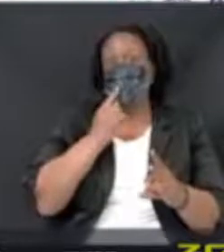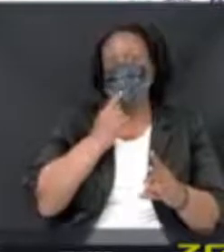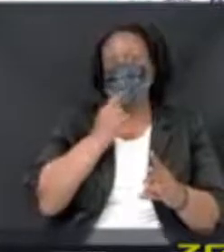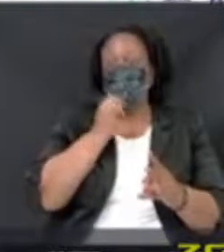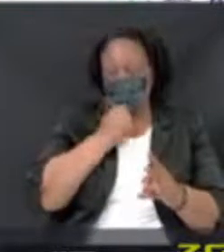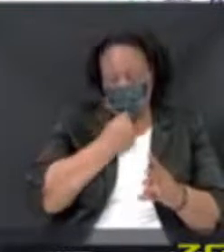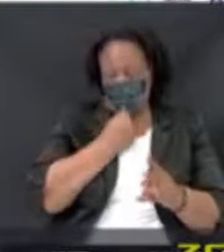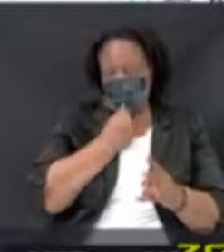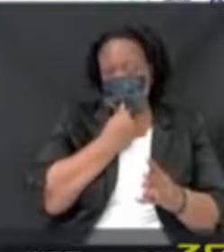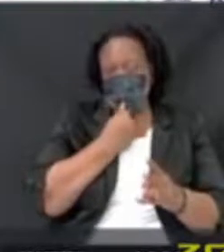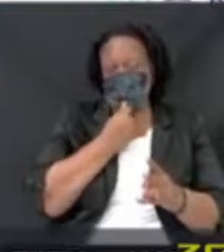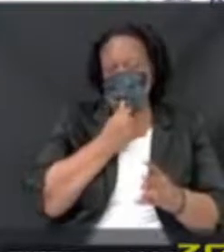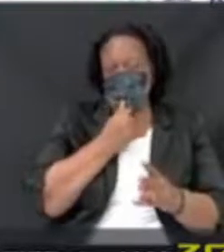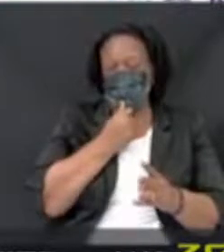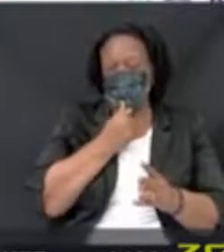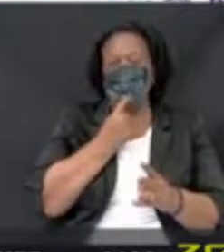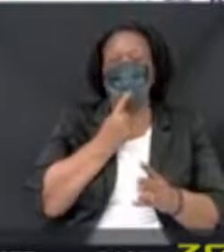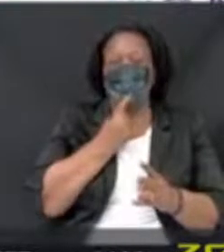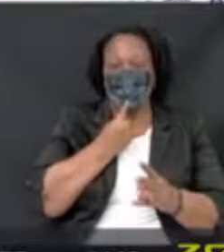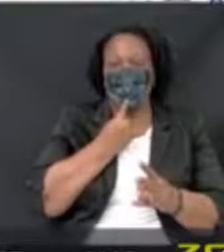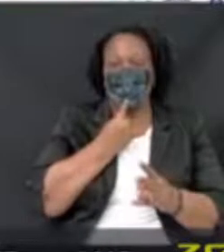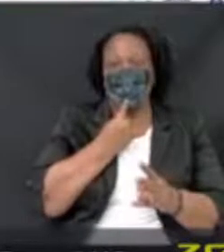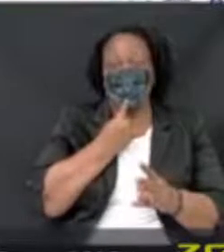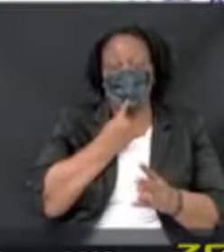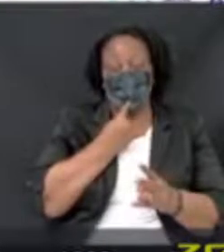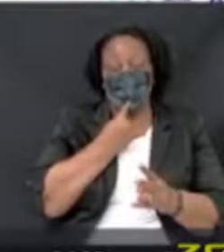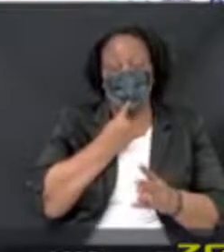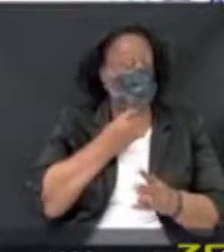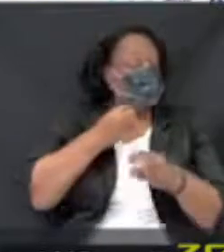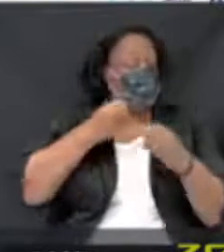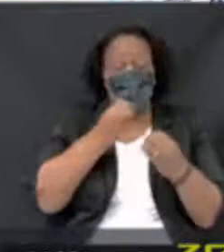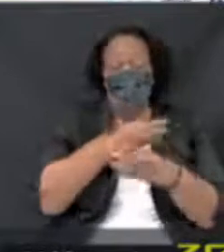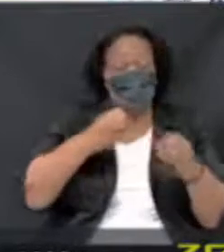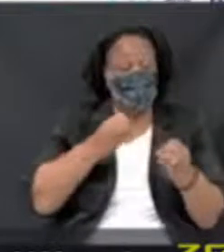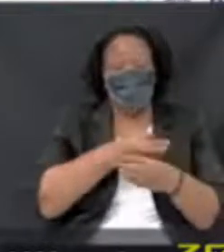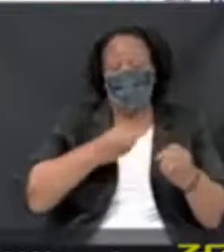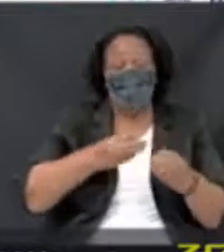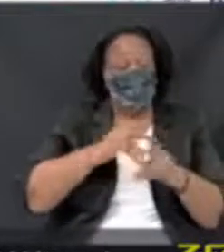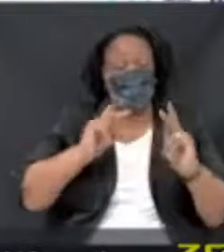very large event, where millions of people